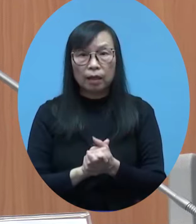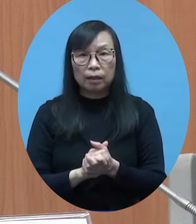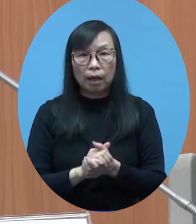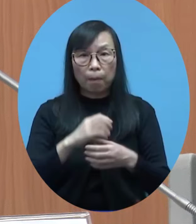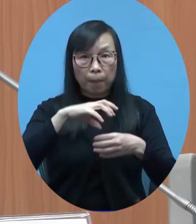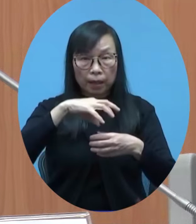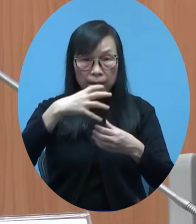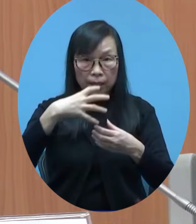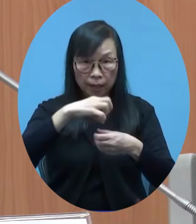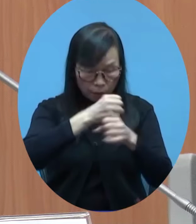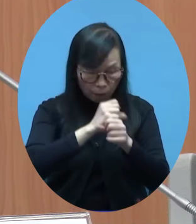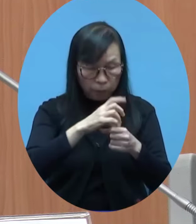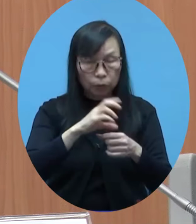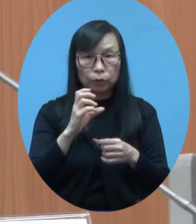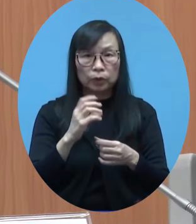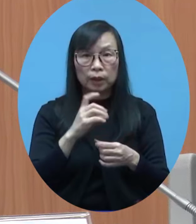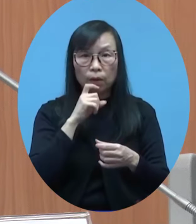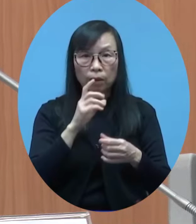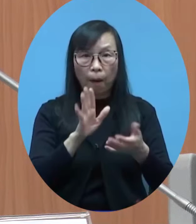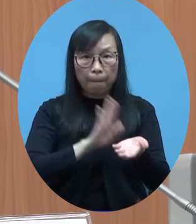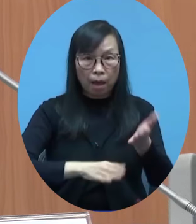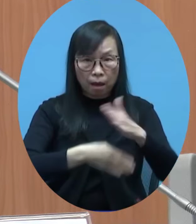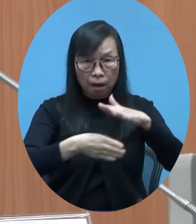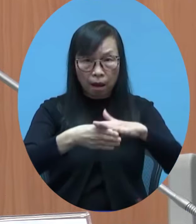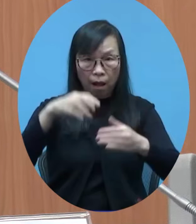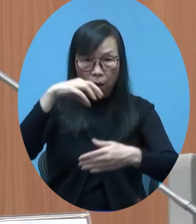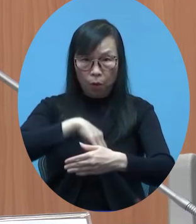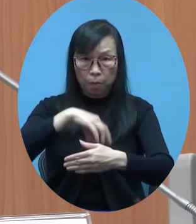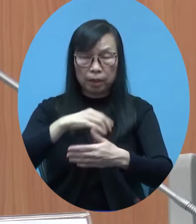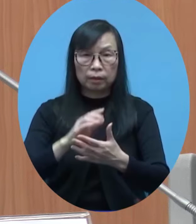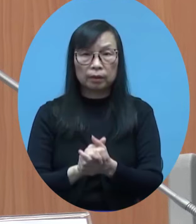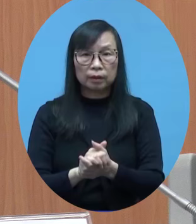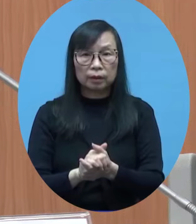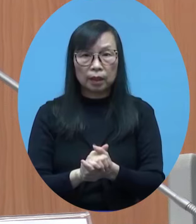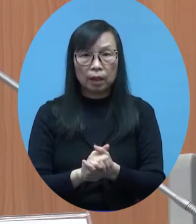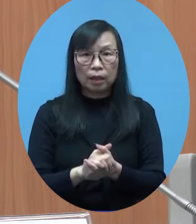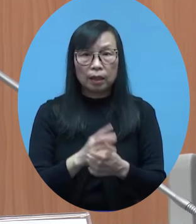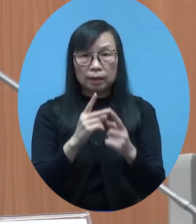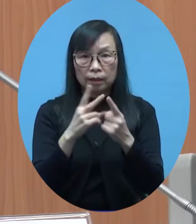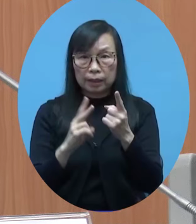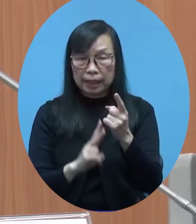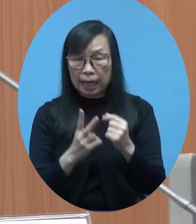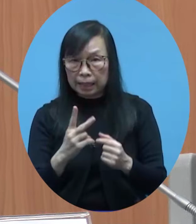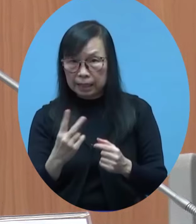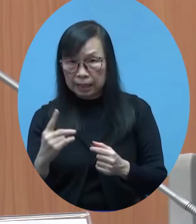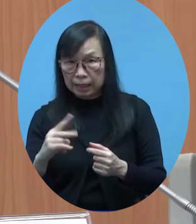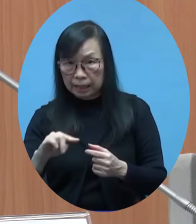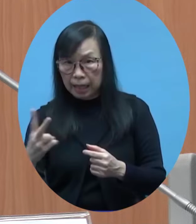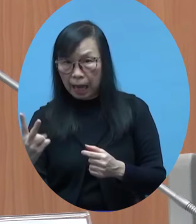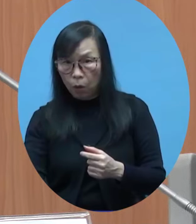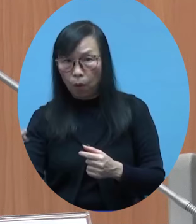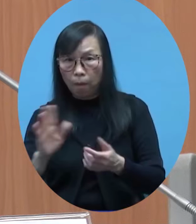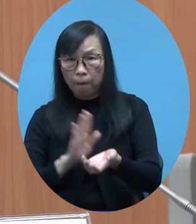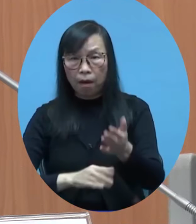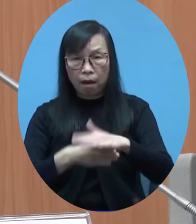of the cubicle, bed number 22 to 26, was found to be positive. So for